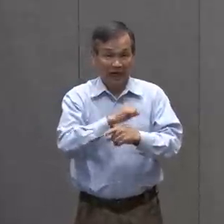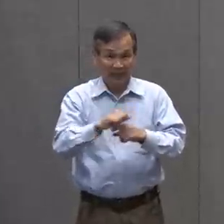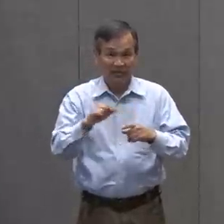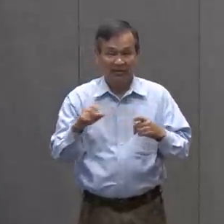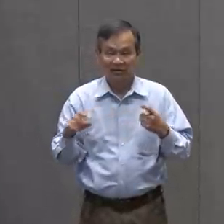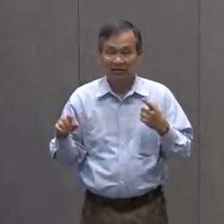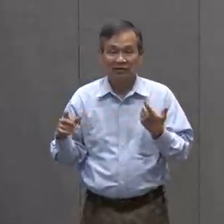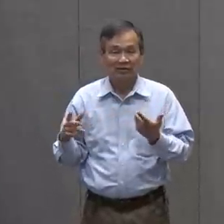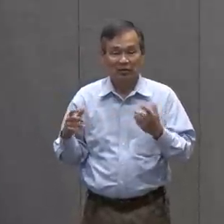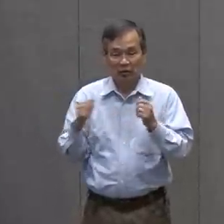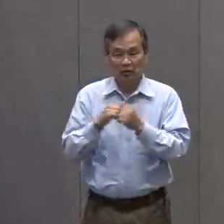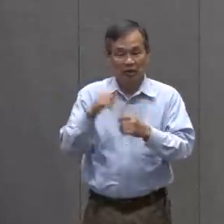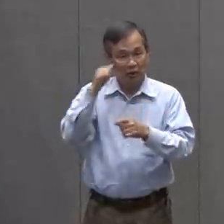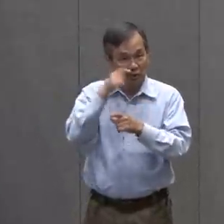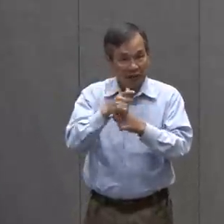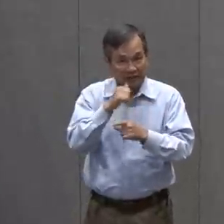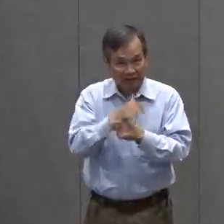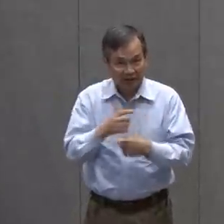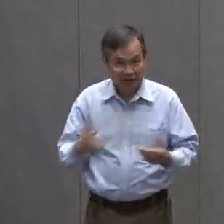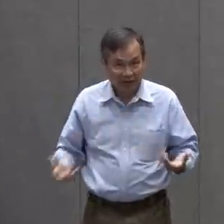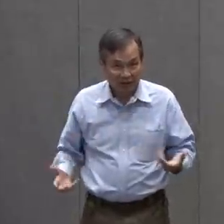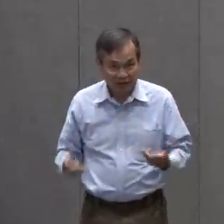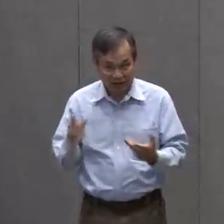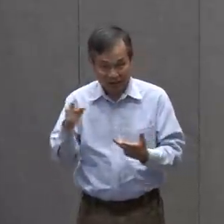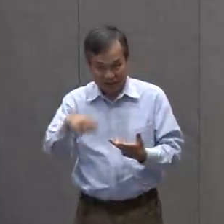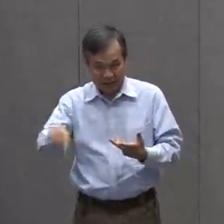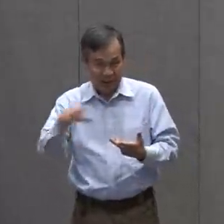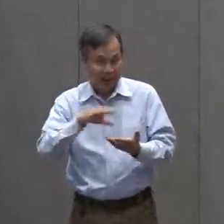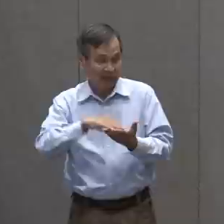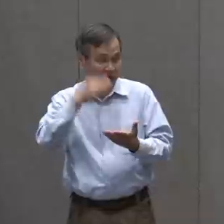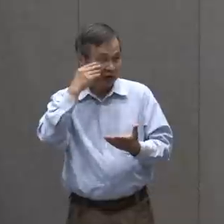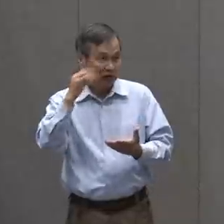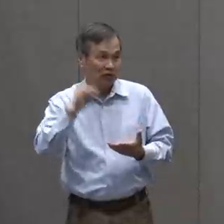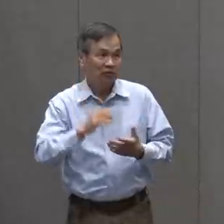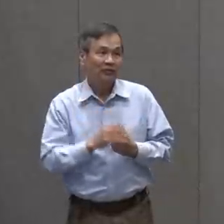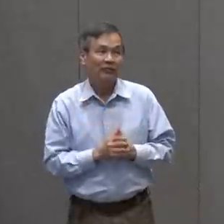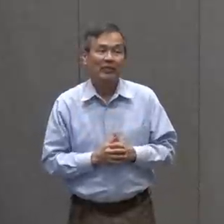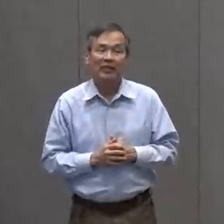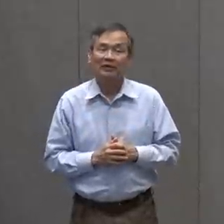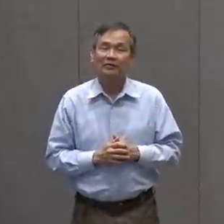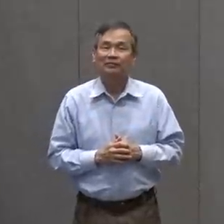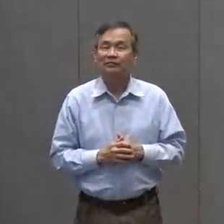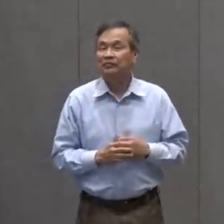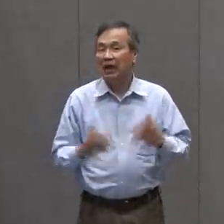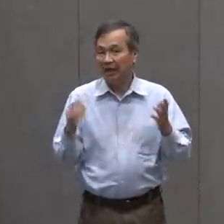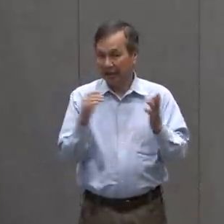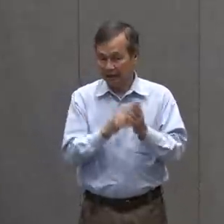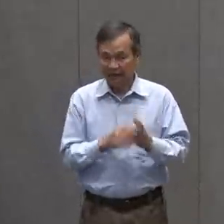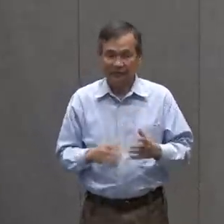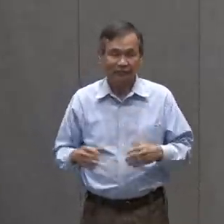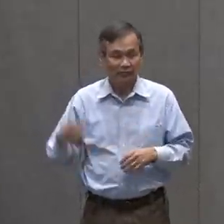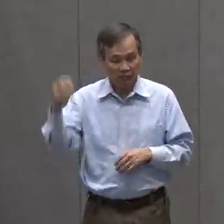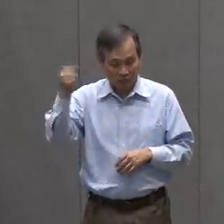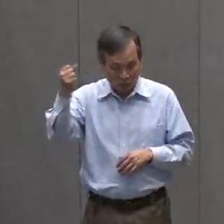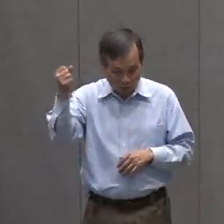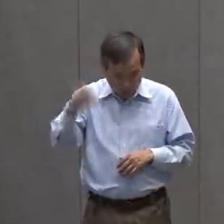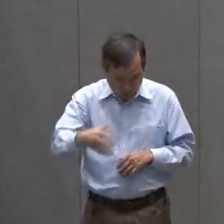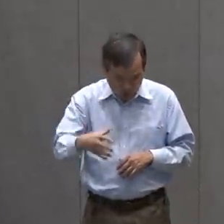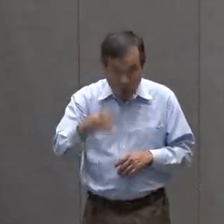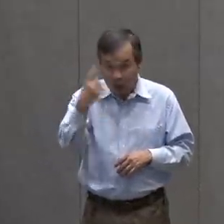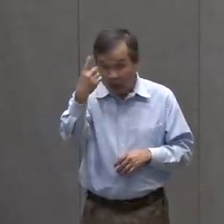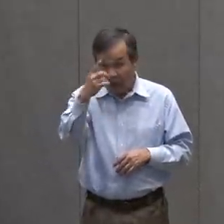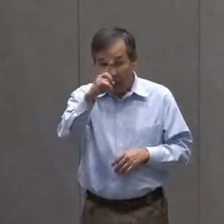younger siblings need practice on it as well. So the premise of this game is that we're going to roll a